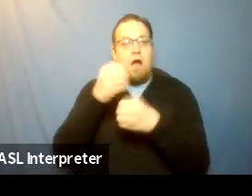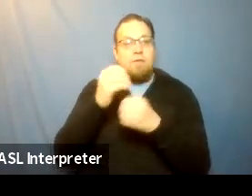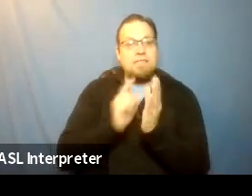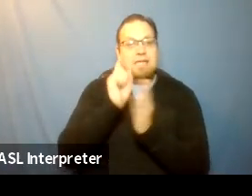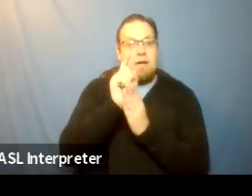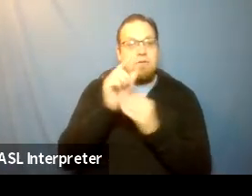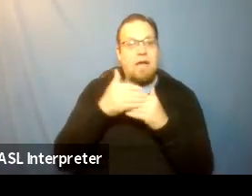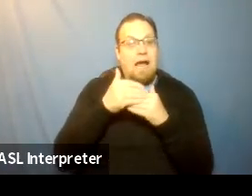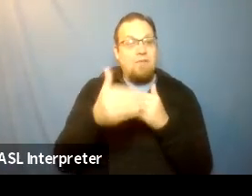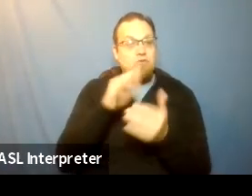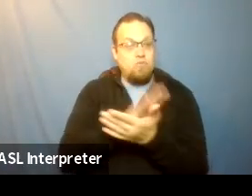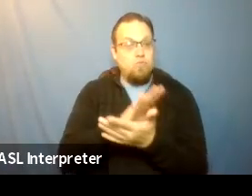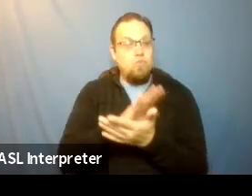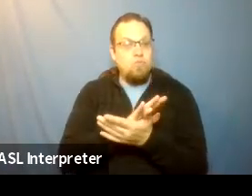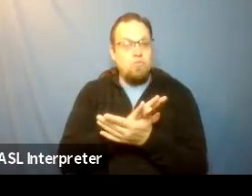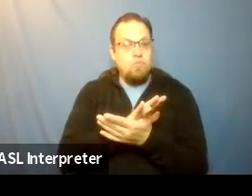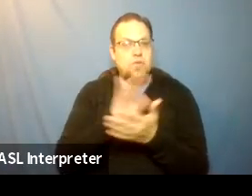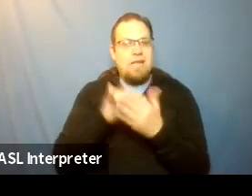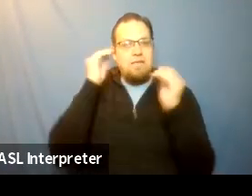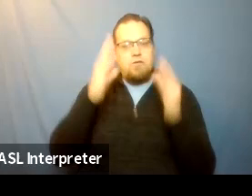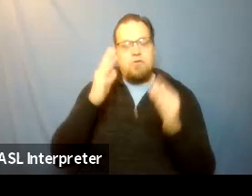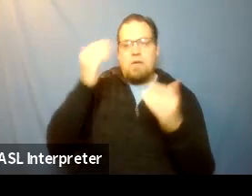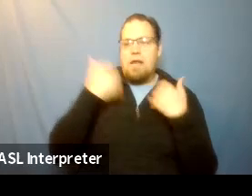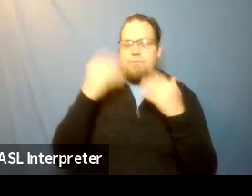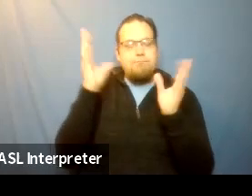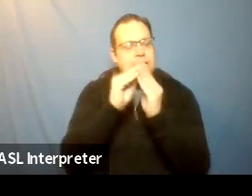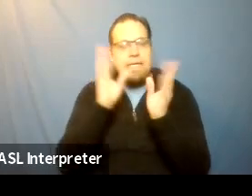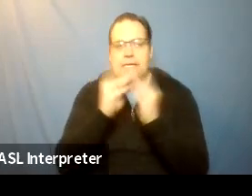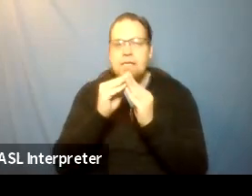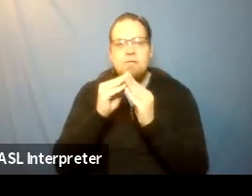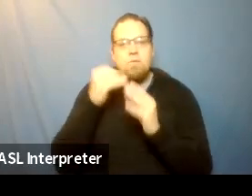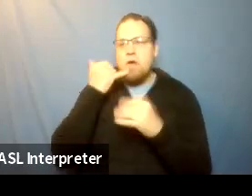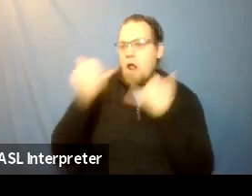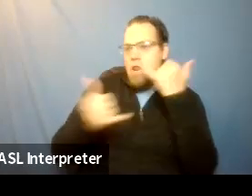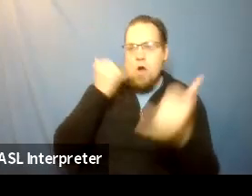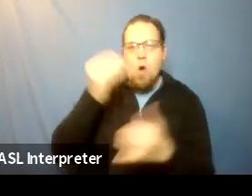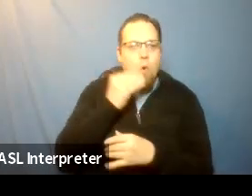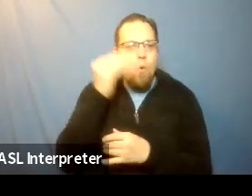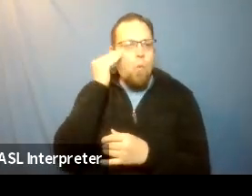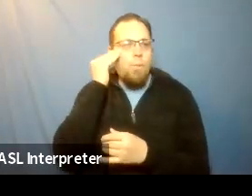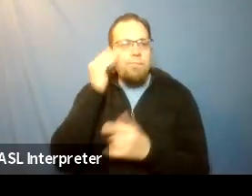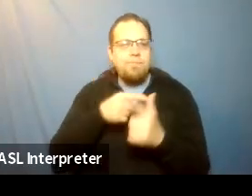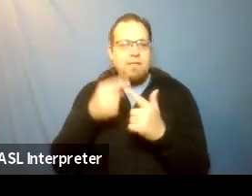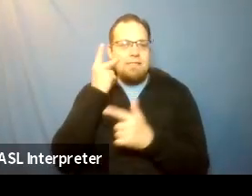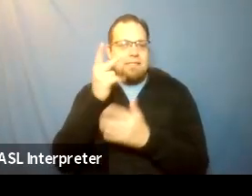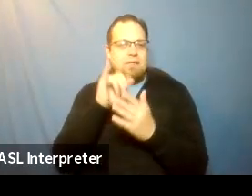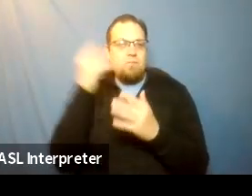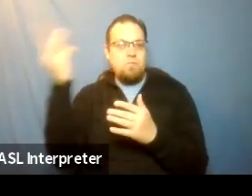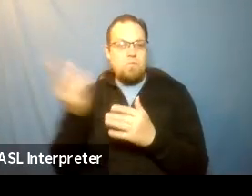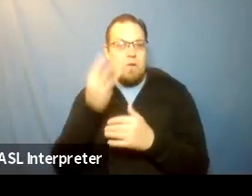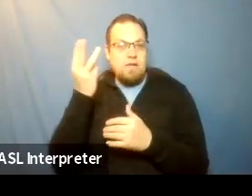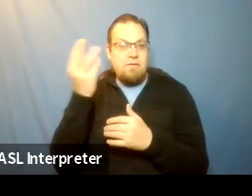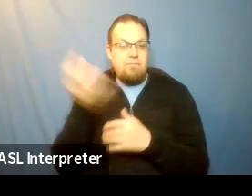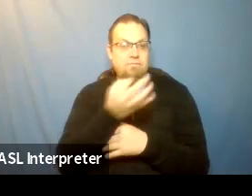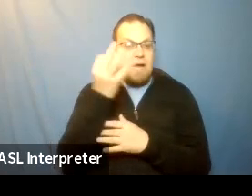where teachers will be doing meetings, teachers could be calling home. And then again, you see the Wednesday, Friday slide